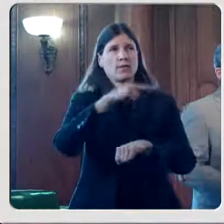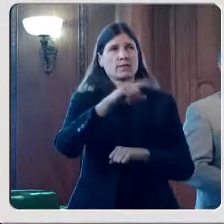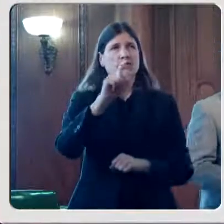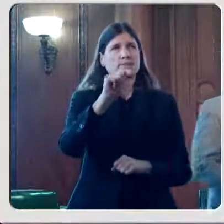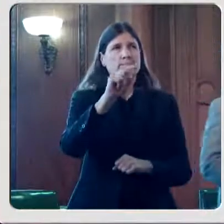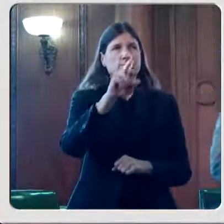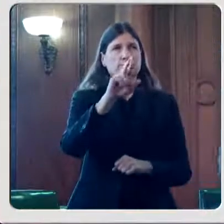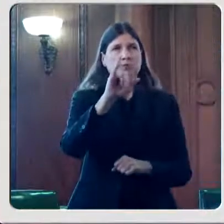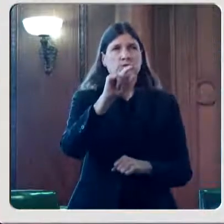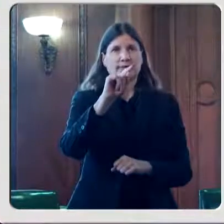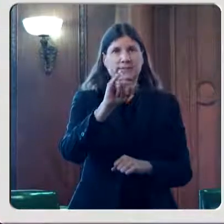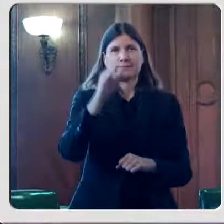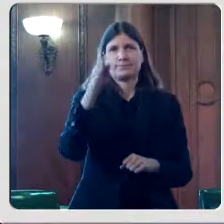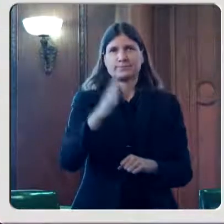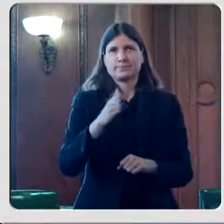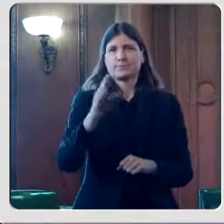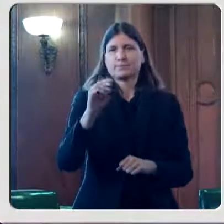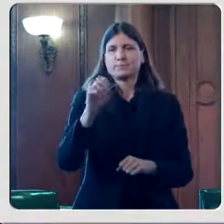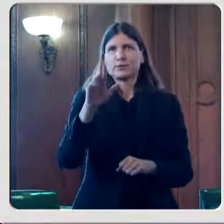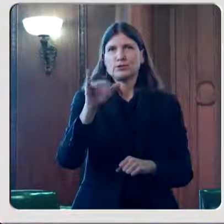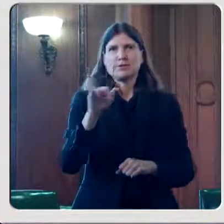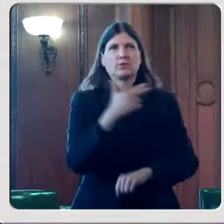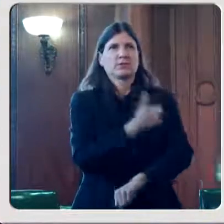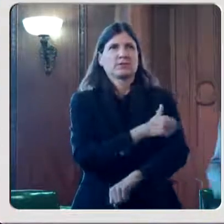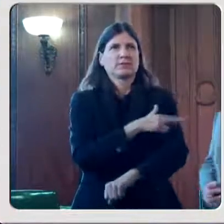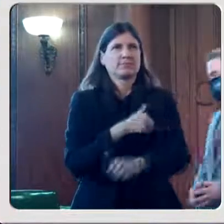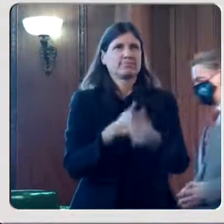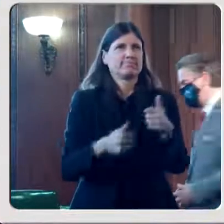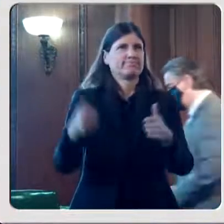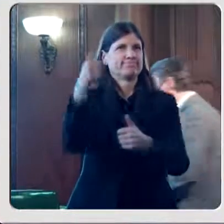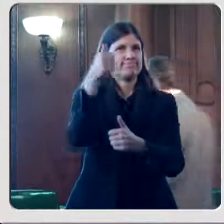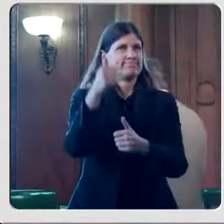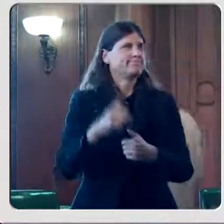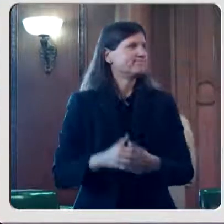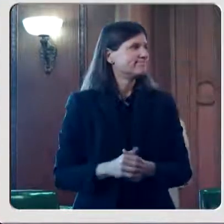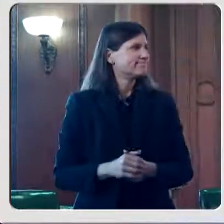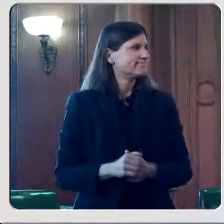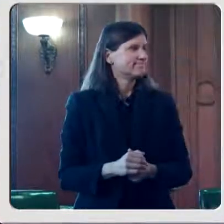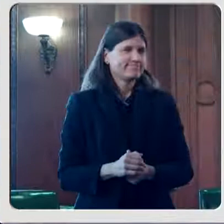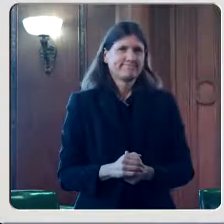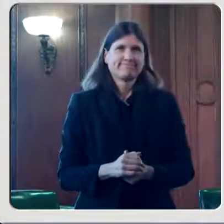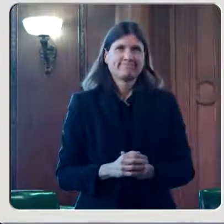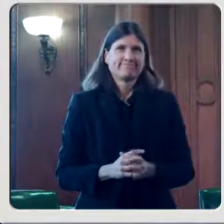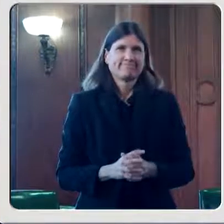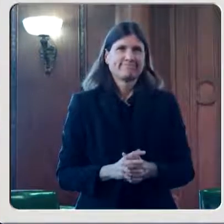Officer of Mercy Hospital, Trinity Healthcare, Dr. Robert Roos.